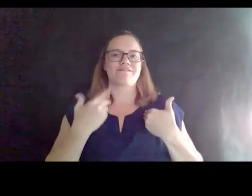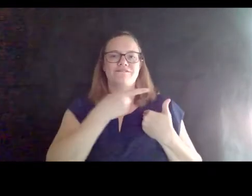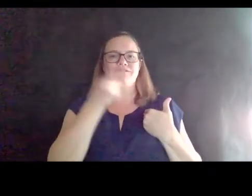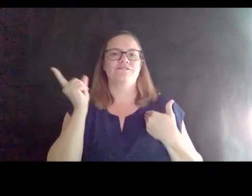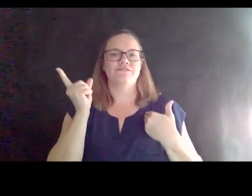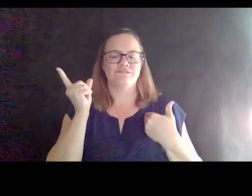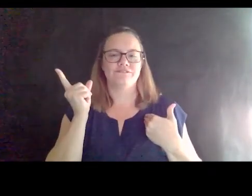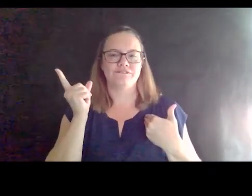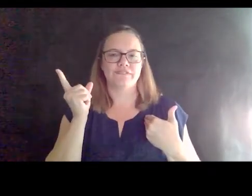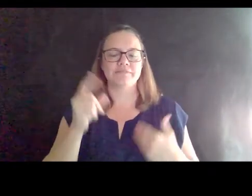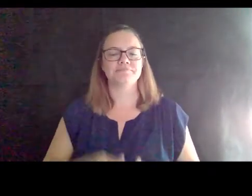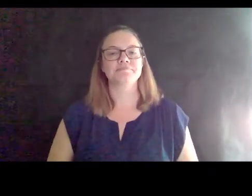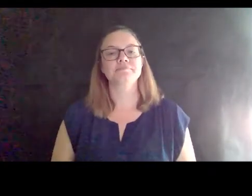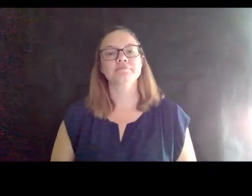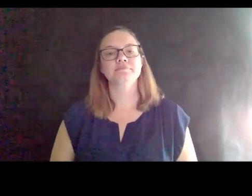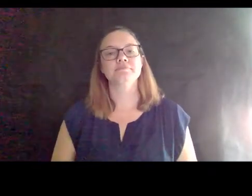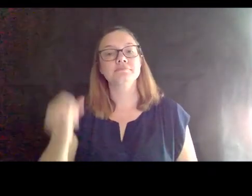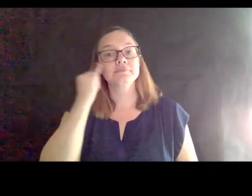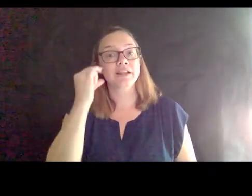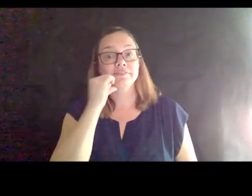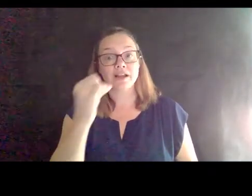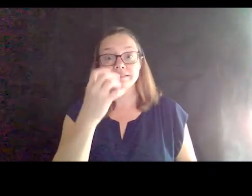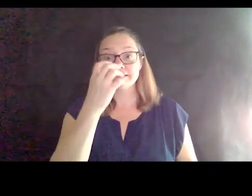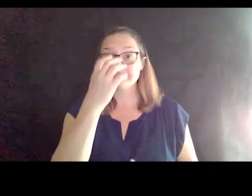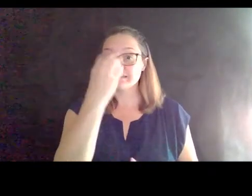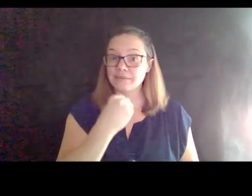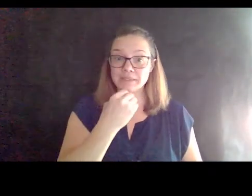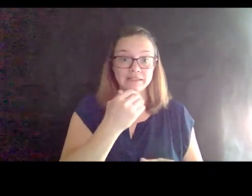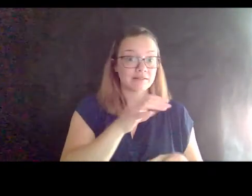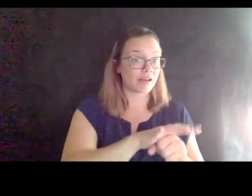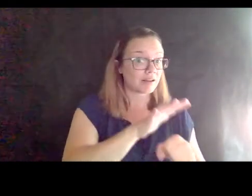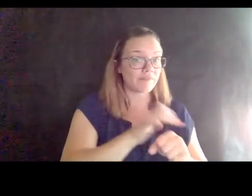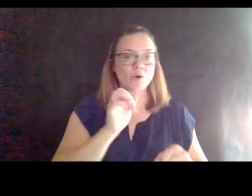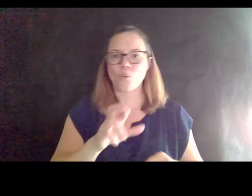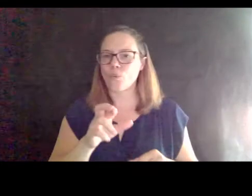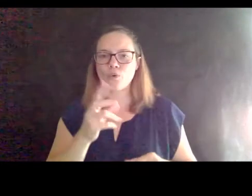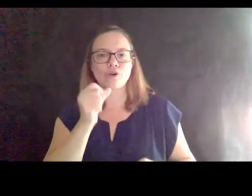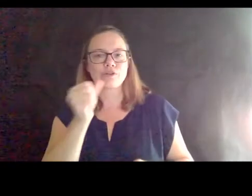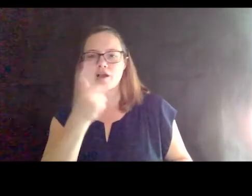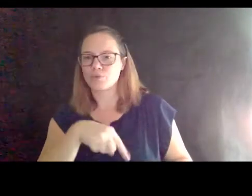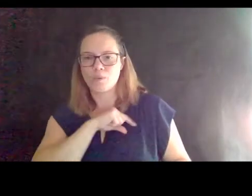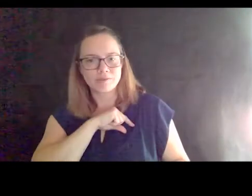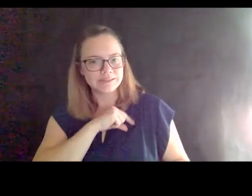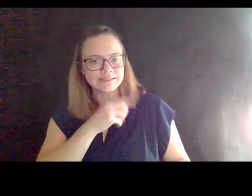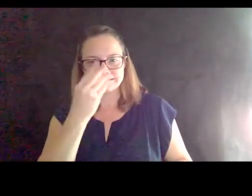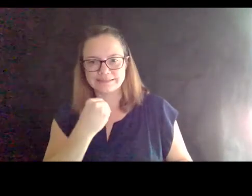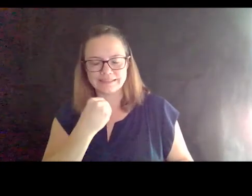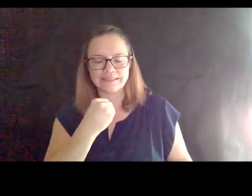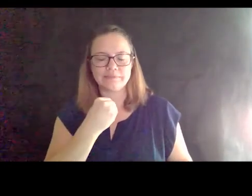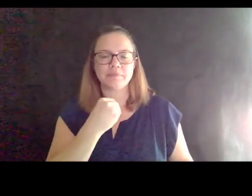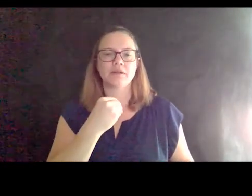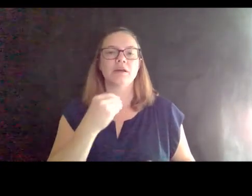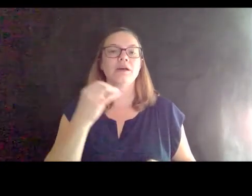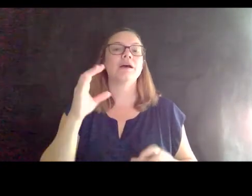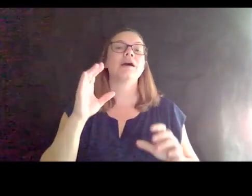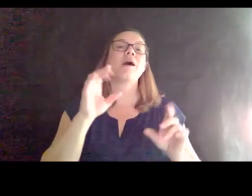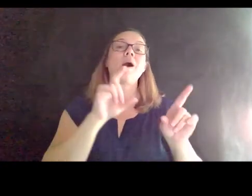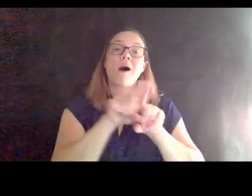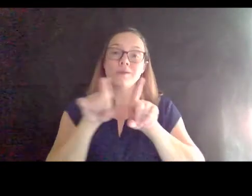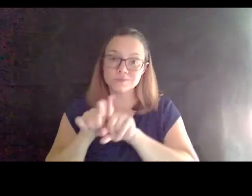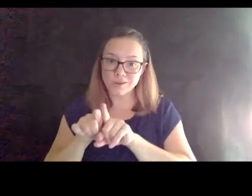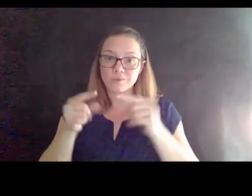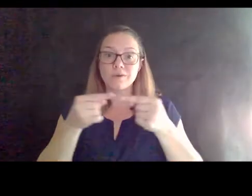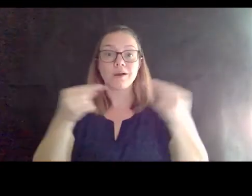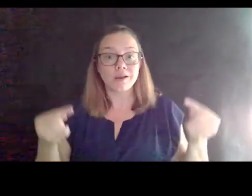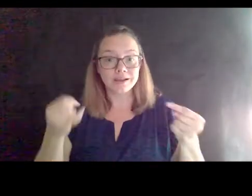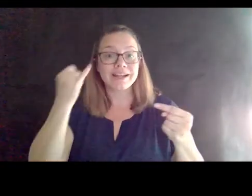And so while sleeping not enough or poorly can can be hurtful, sleeping too much